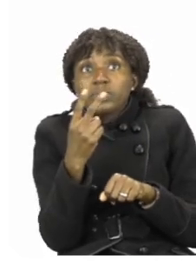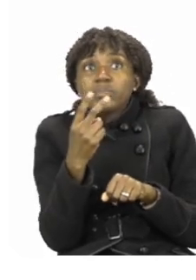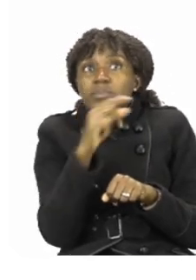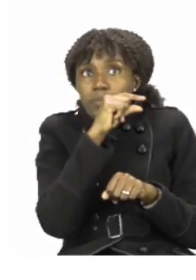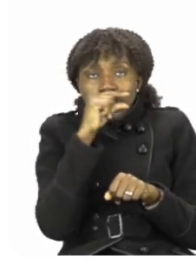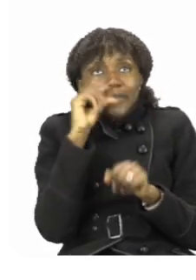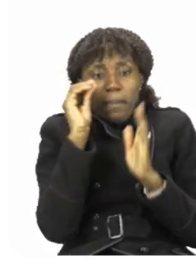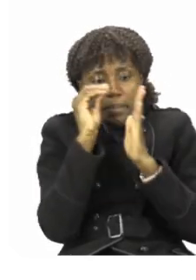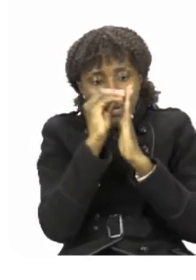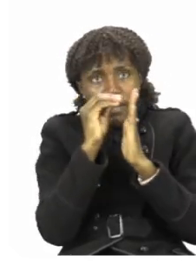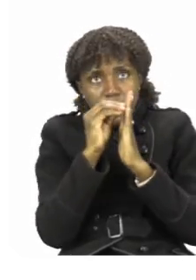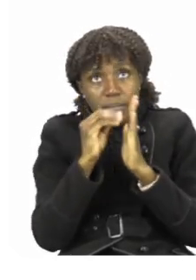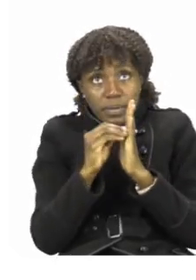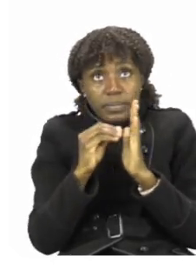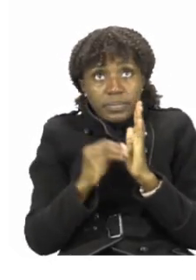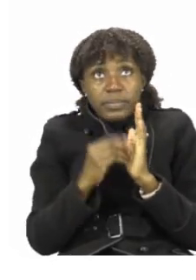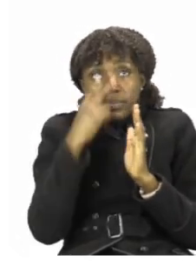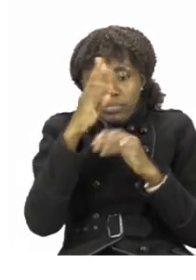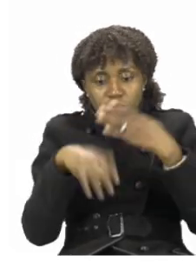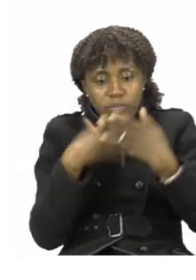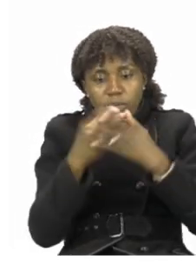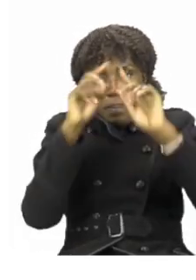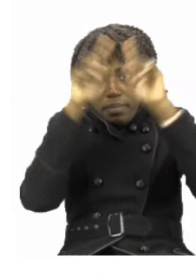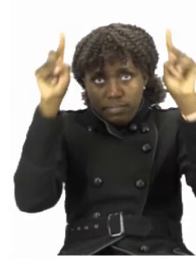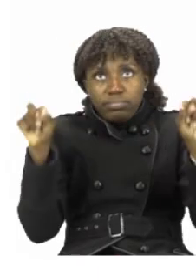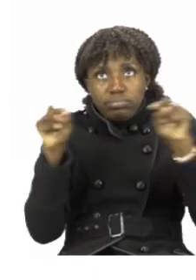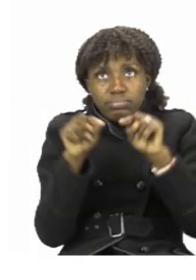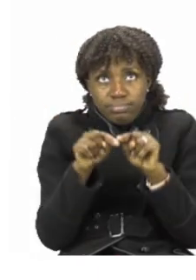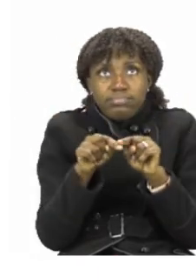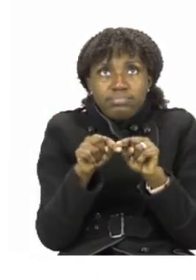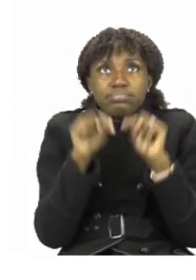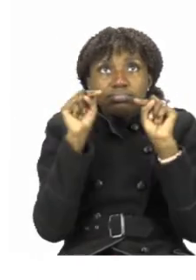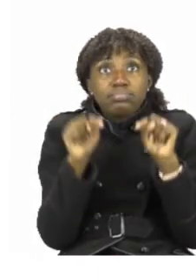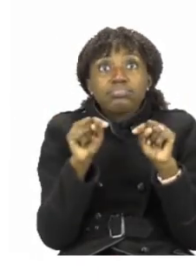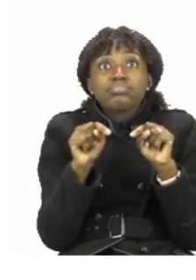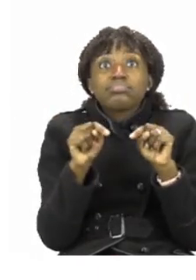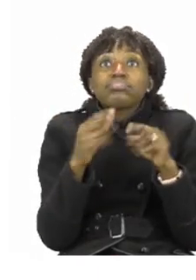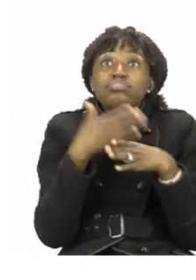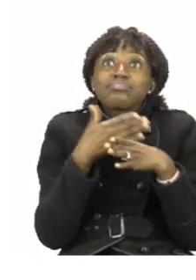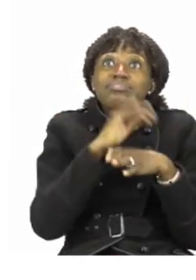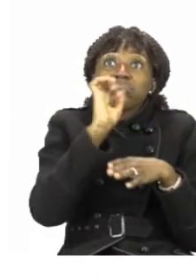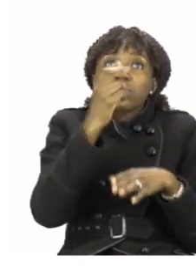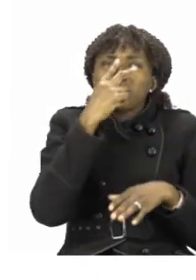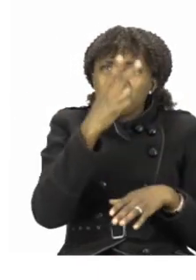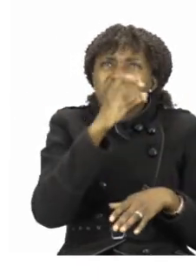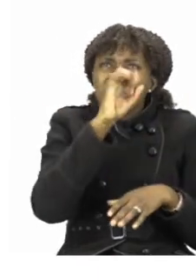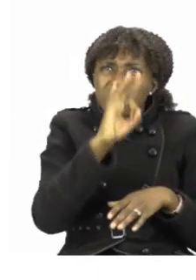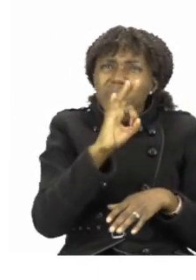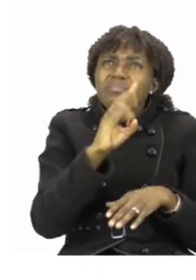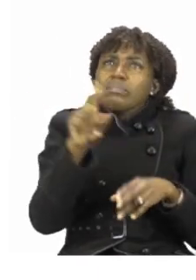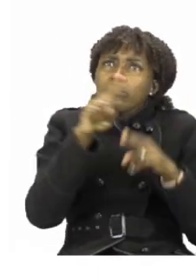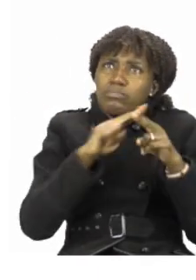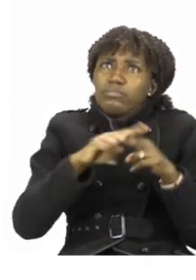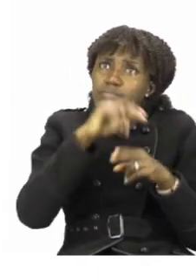names of the pictures that are on top. It's going to be your job to find out whether or not you're going to use